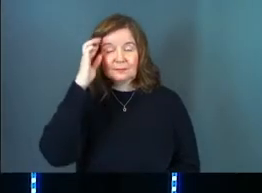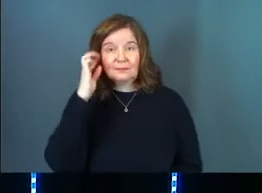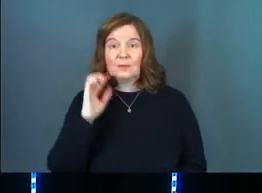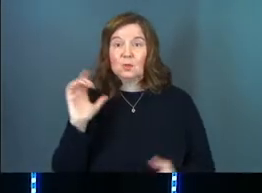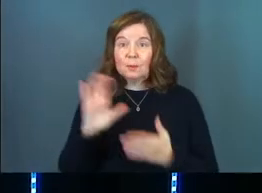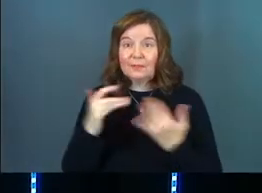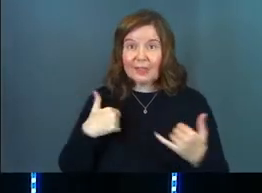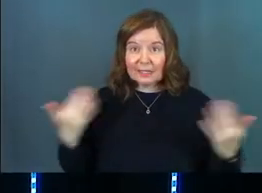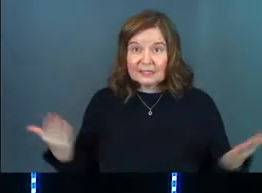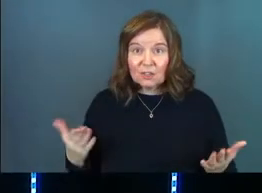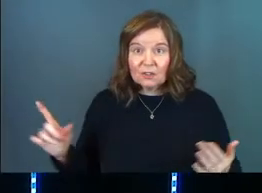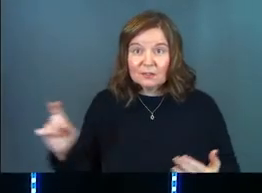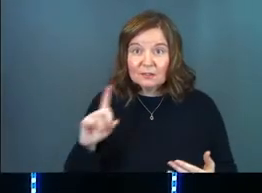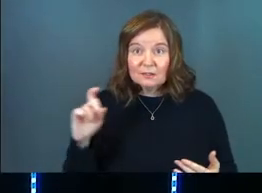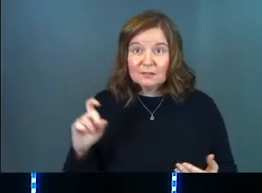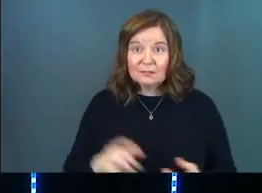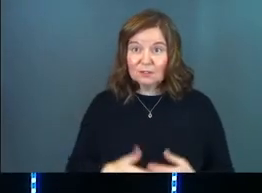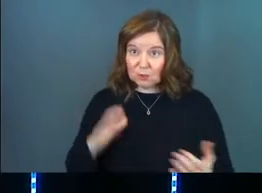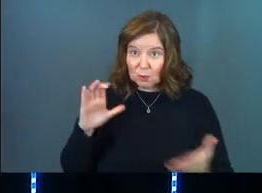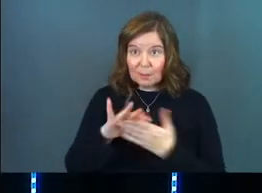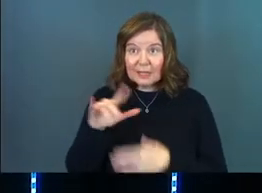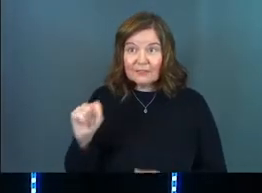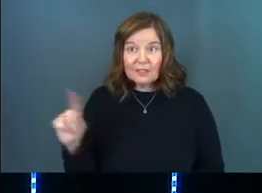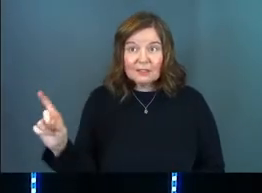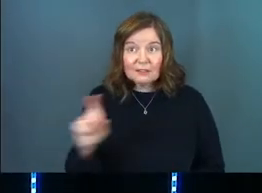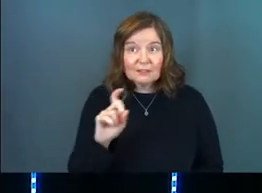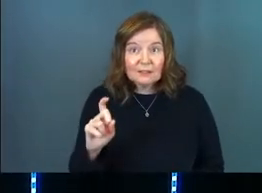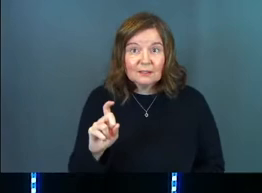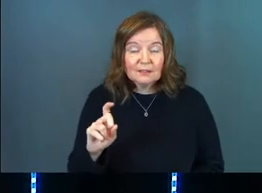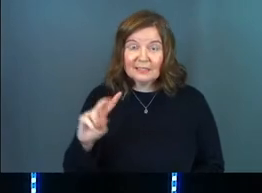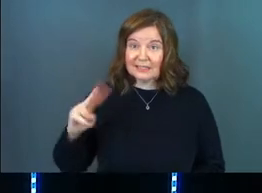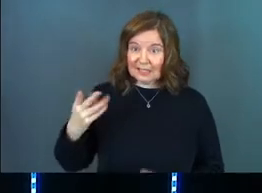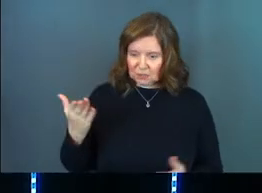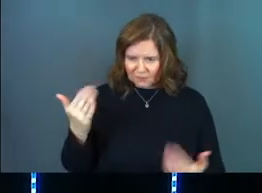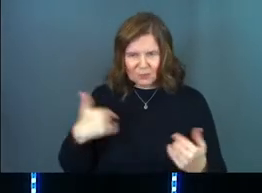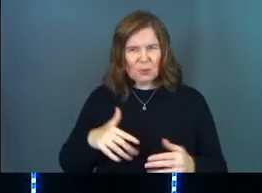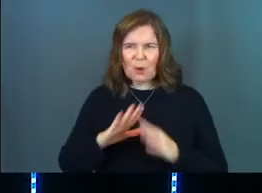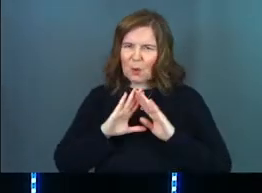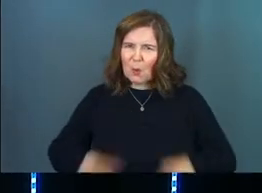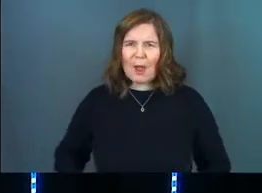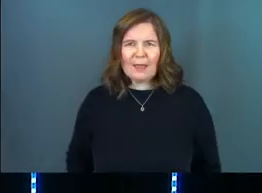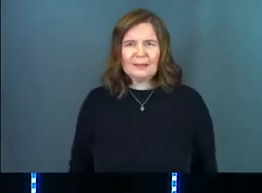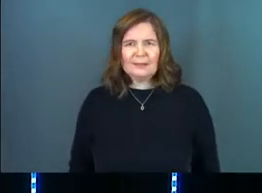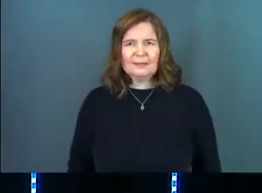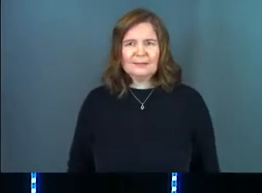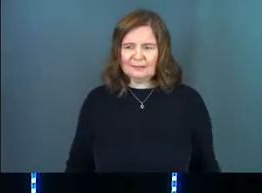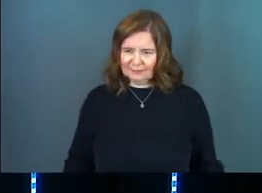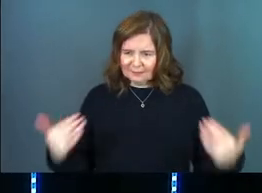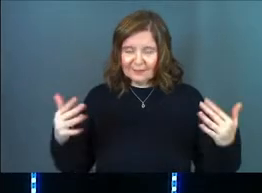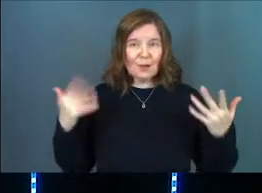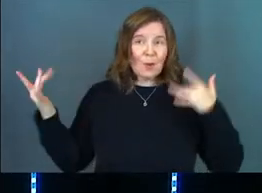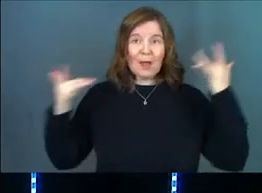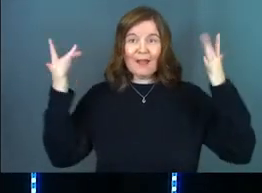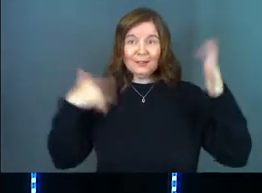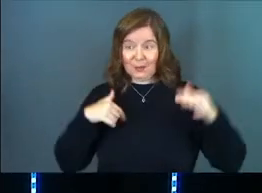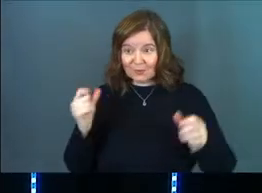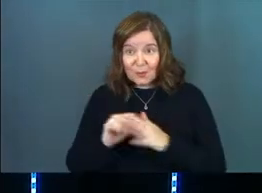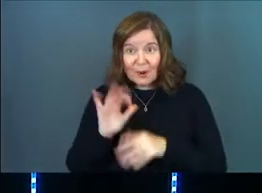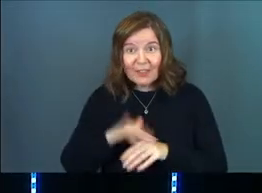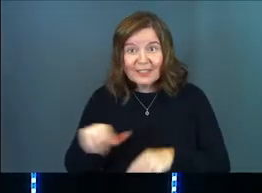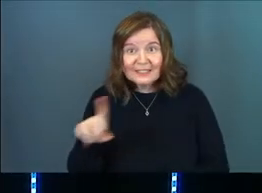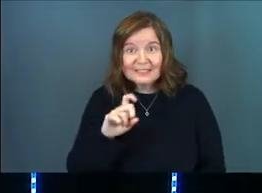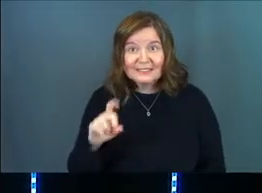Amen. Do you believe that, that he's here? Amen. Do you believe it? Yes. Second service, you are way too quiet. We're going to have to work on